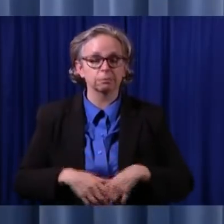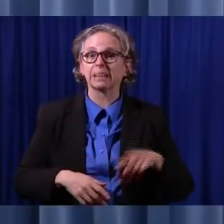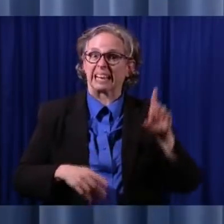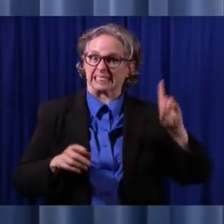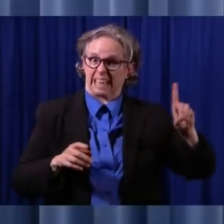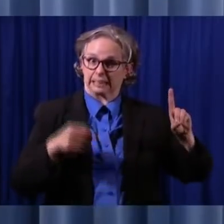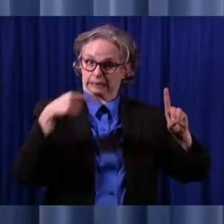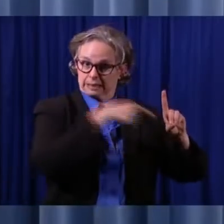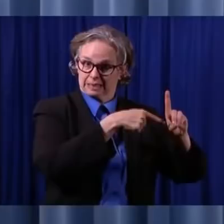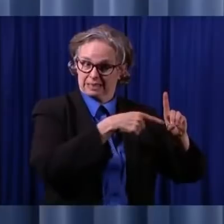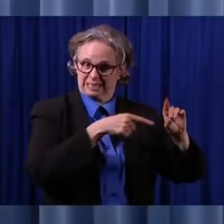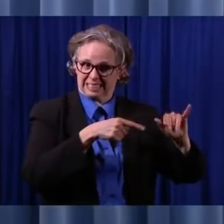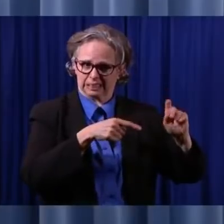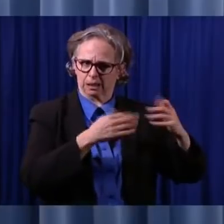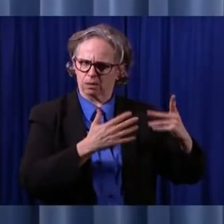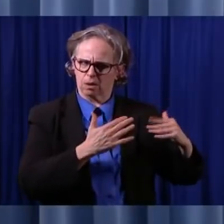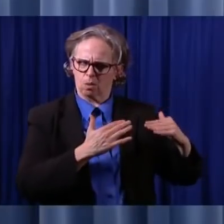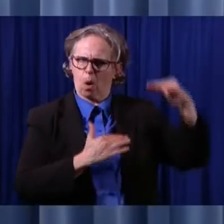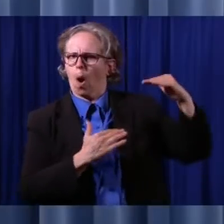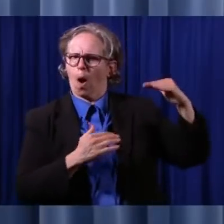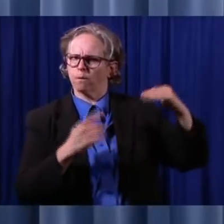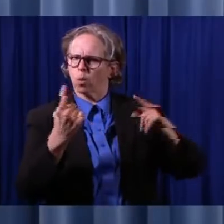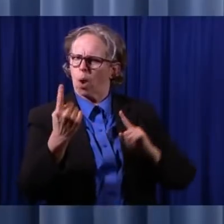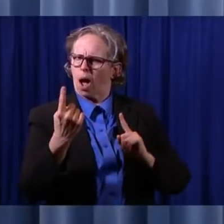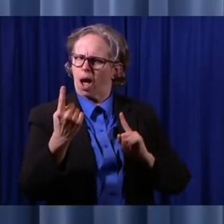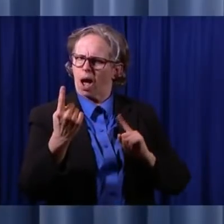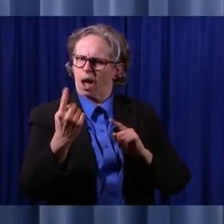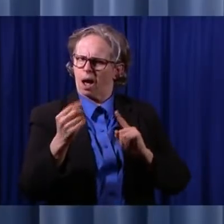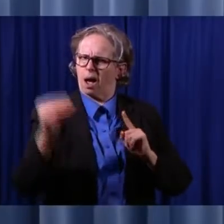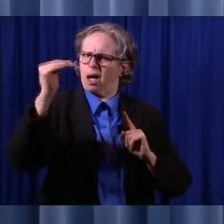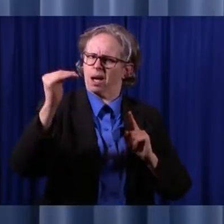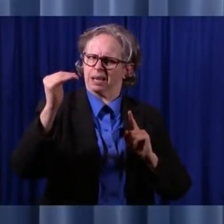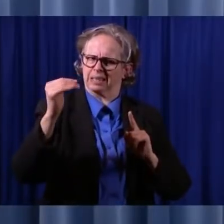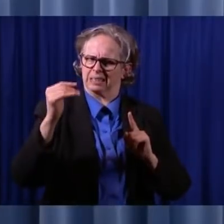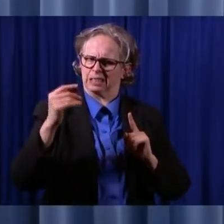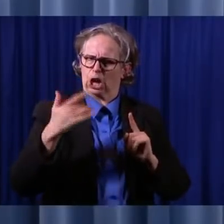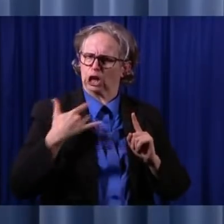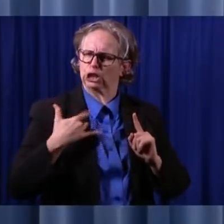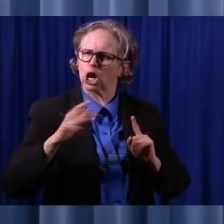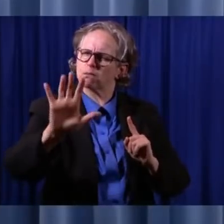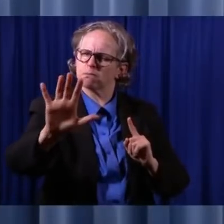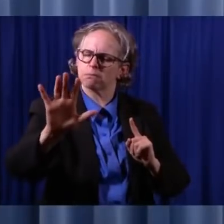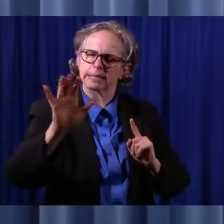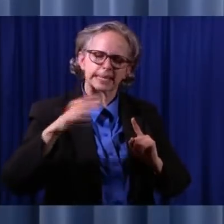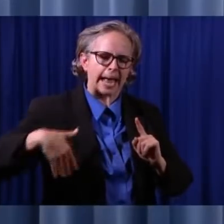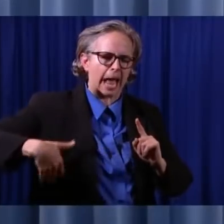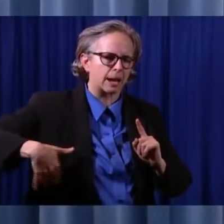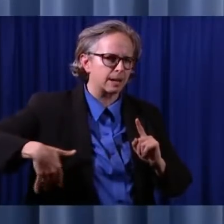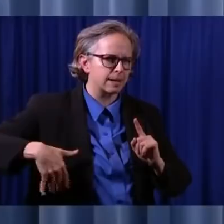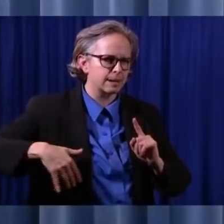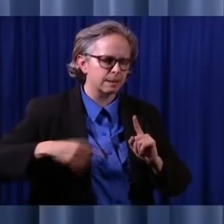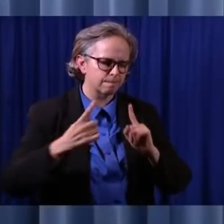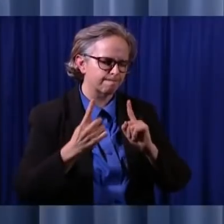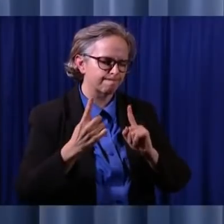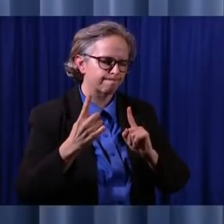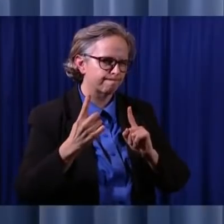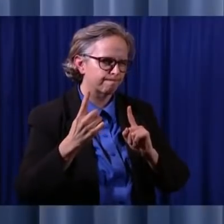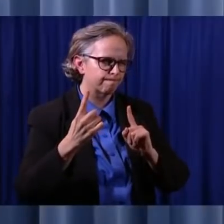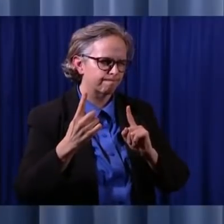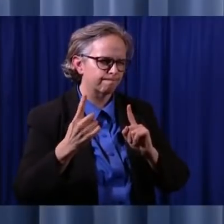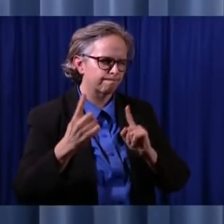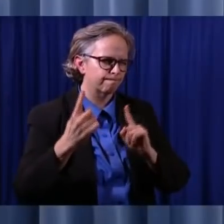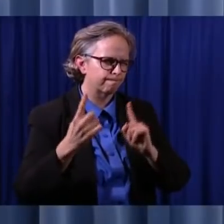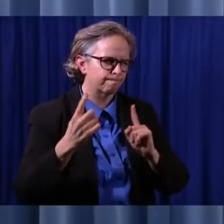numbers, I don't think is yet room for alarm, but that's what the numbers